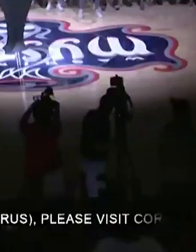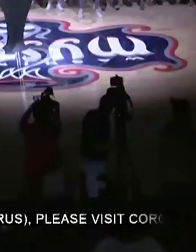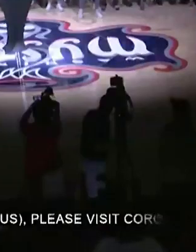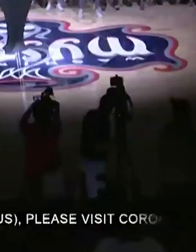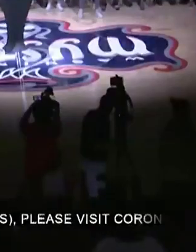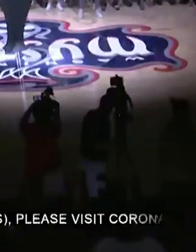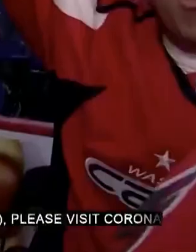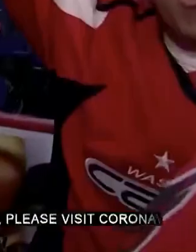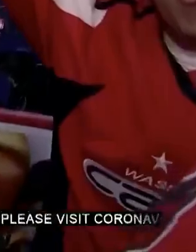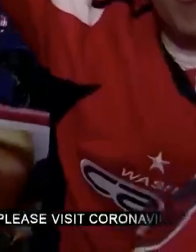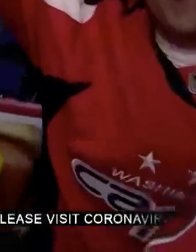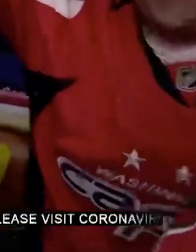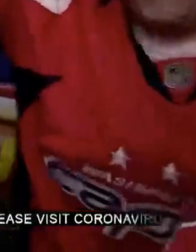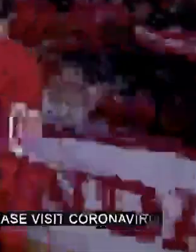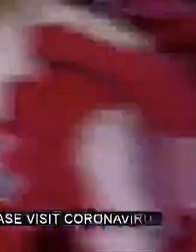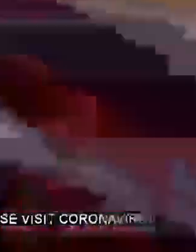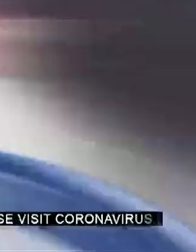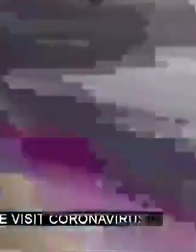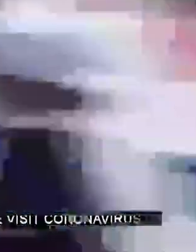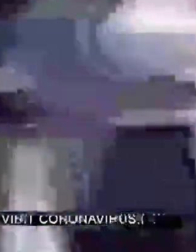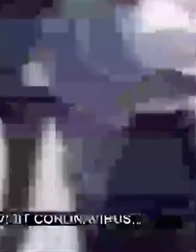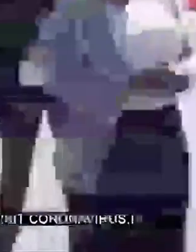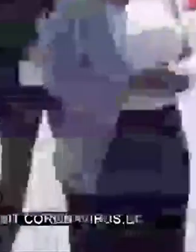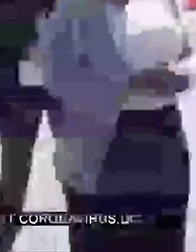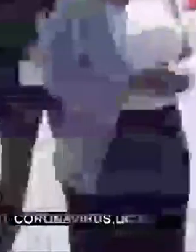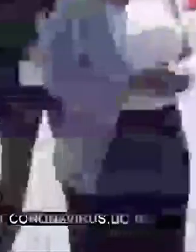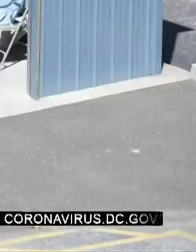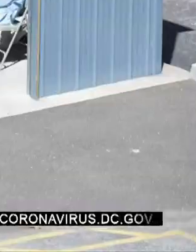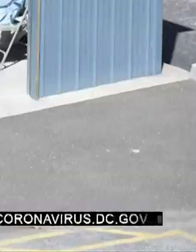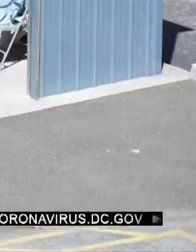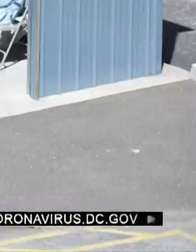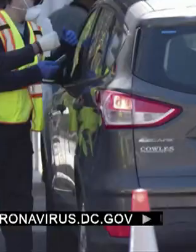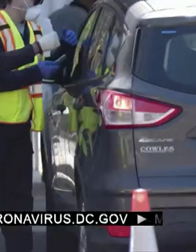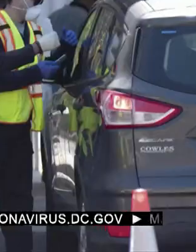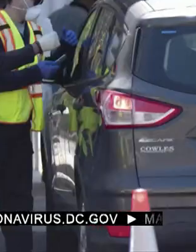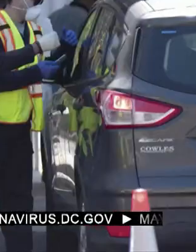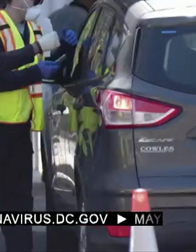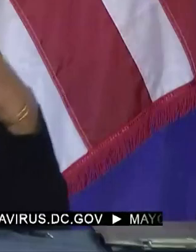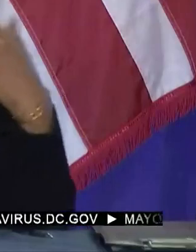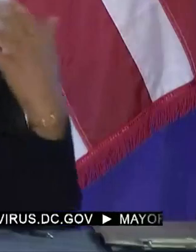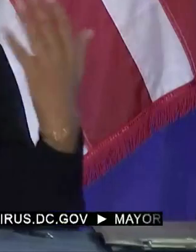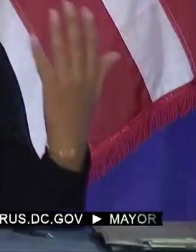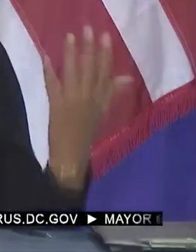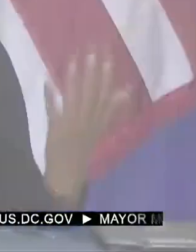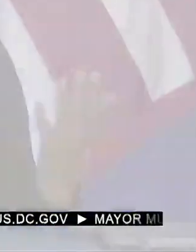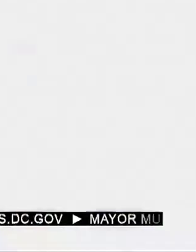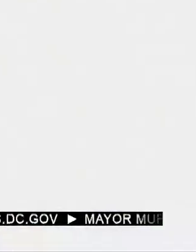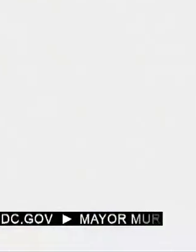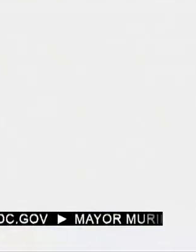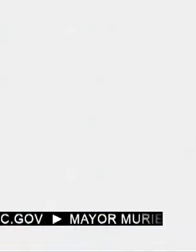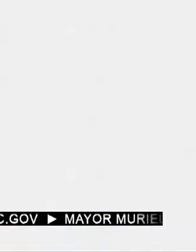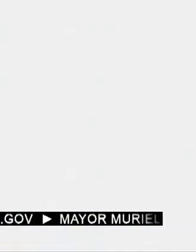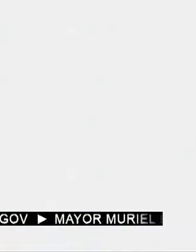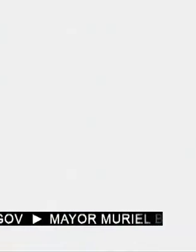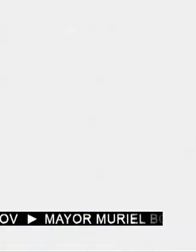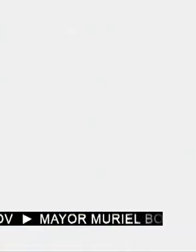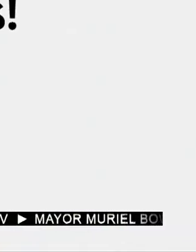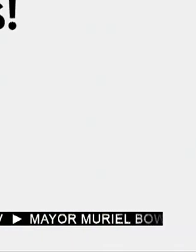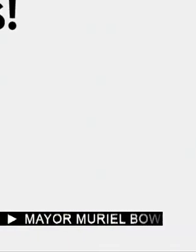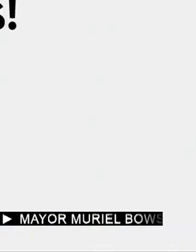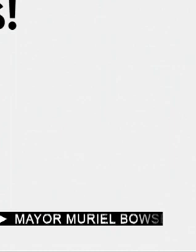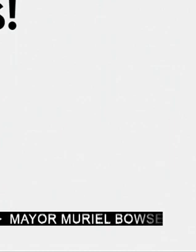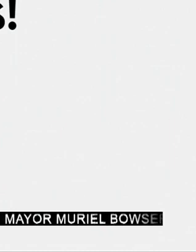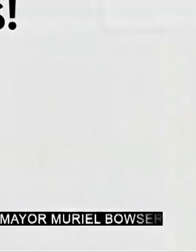DC, the District of Champions. Still, life as we know it can change in an instant. But we